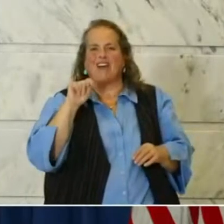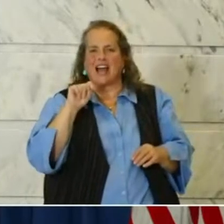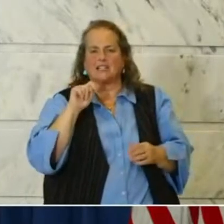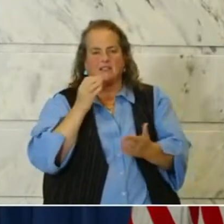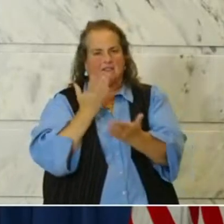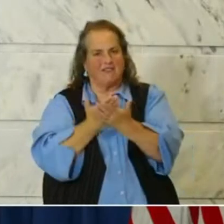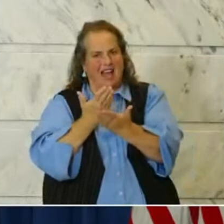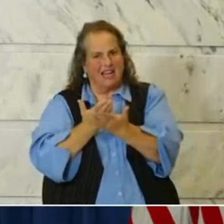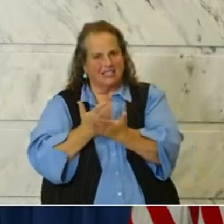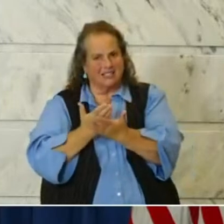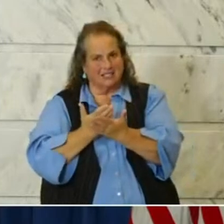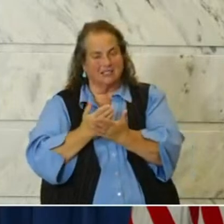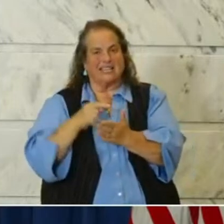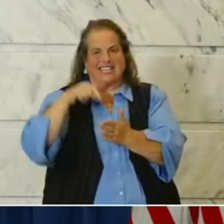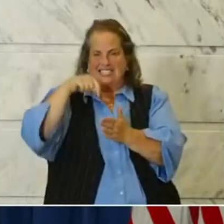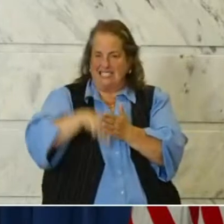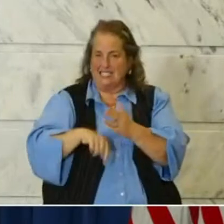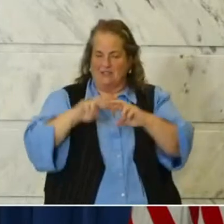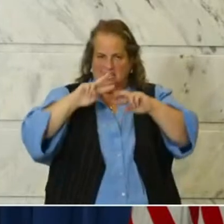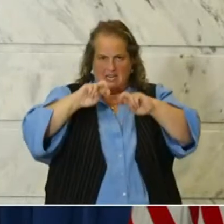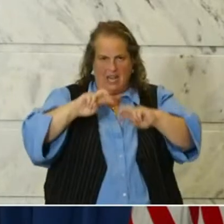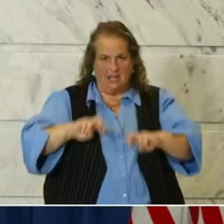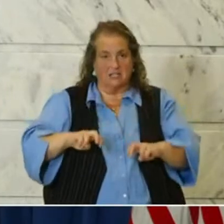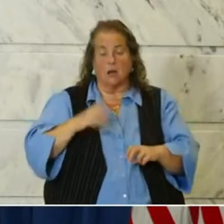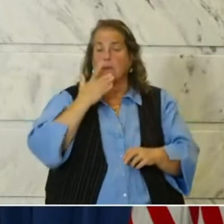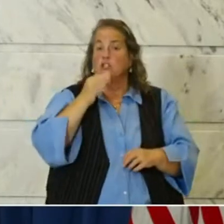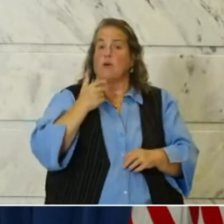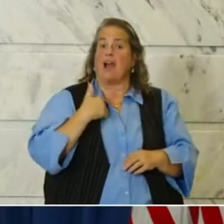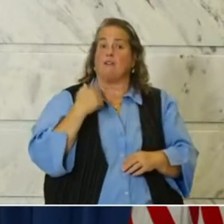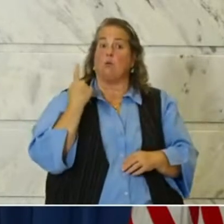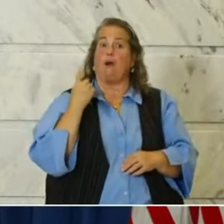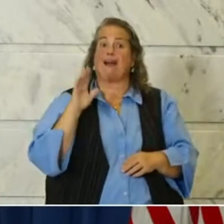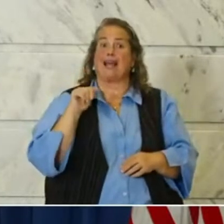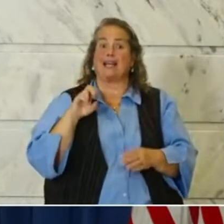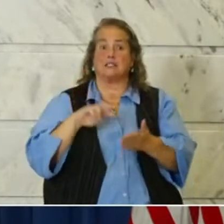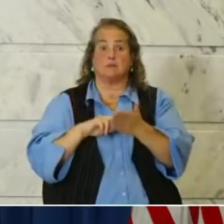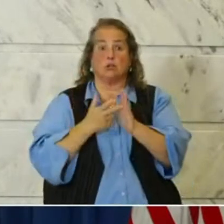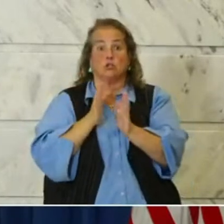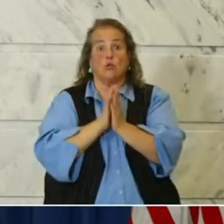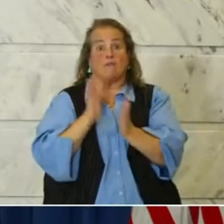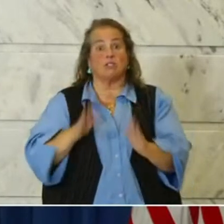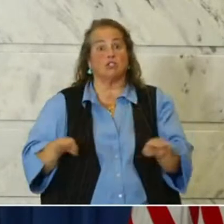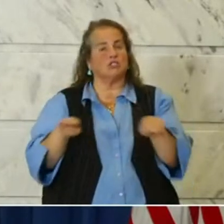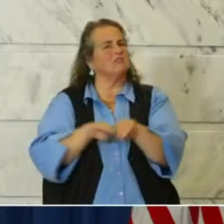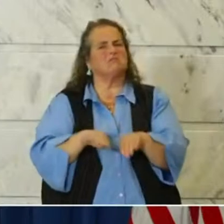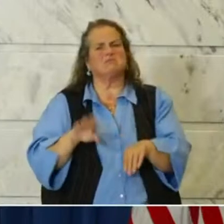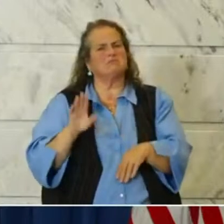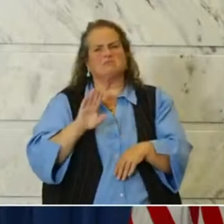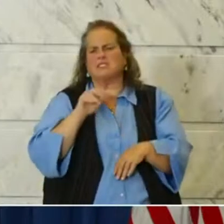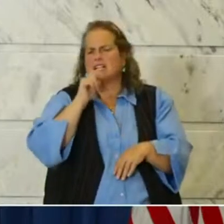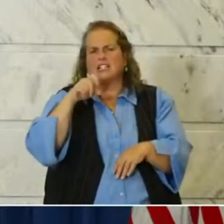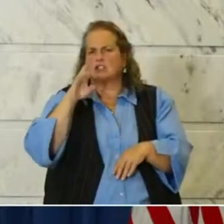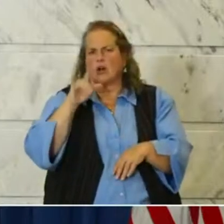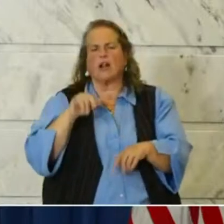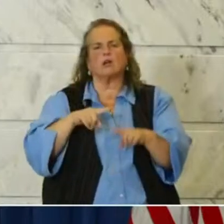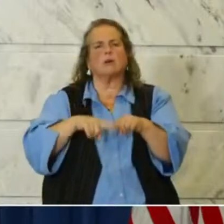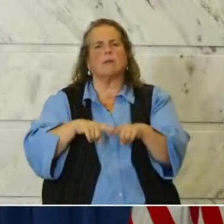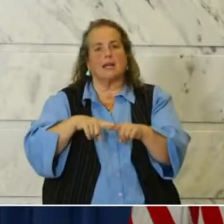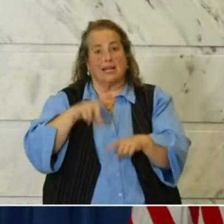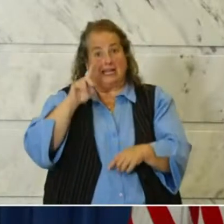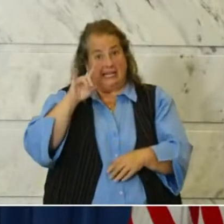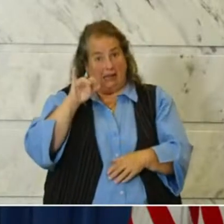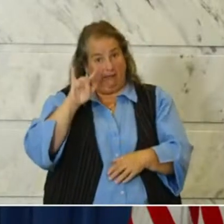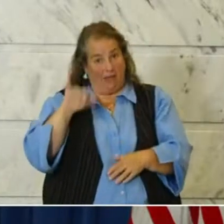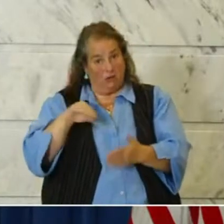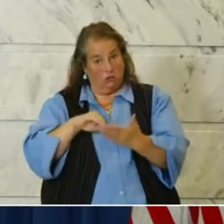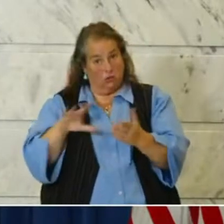Just because you have one case doesn't mean a school may have to shut down. It will depend. Has that student, first of all, come to